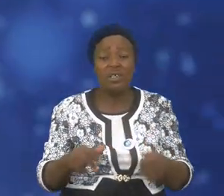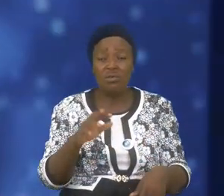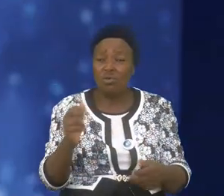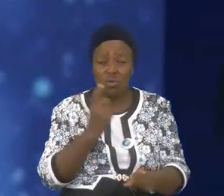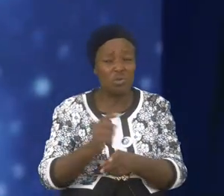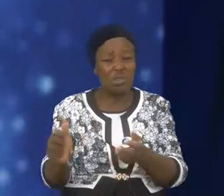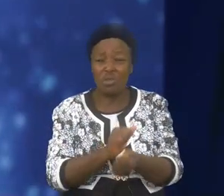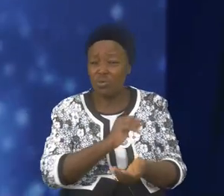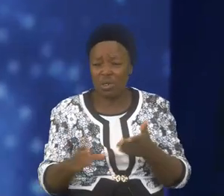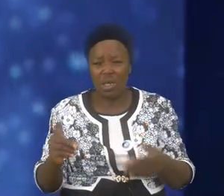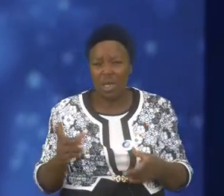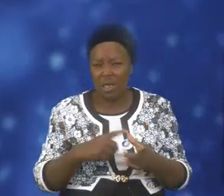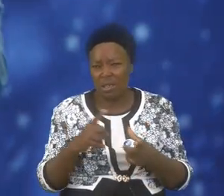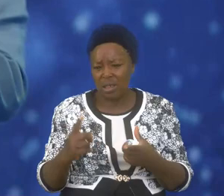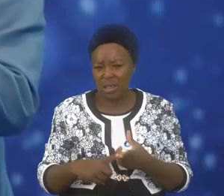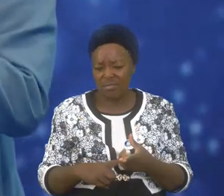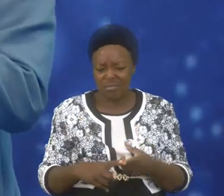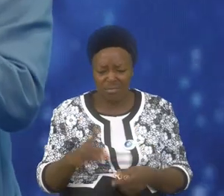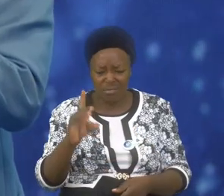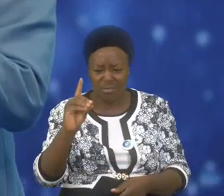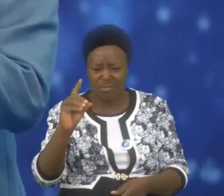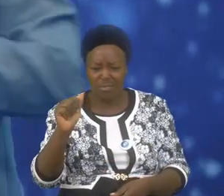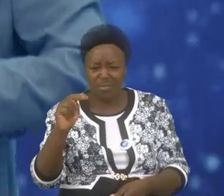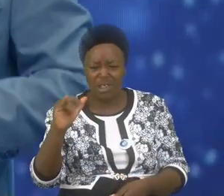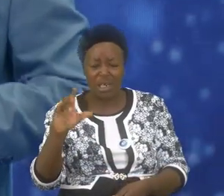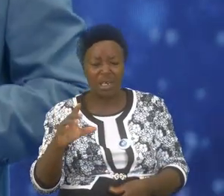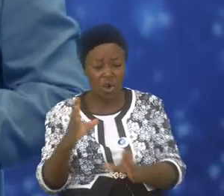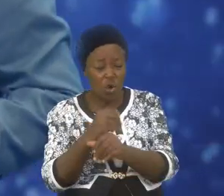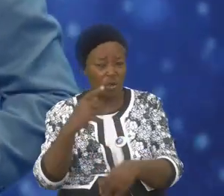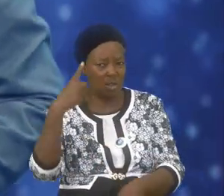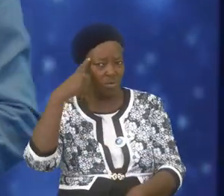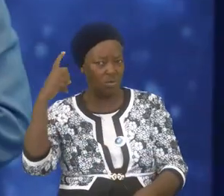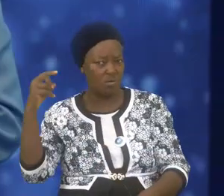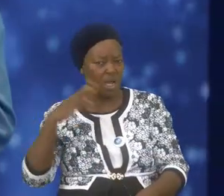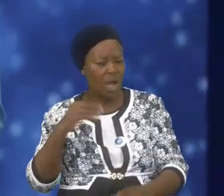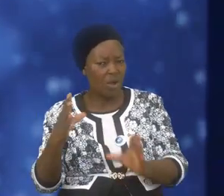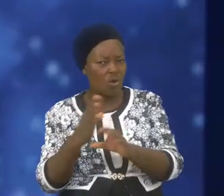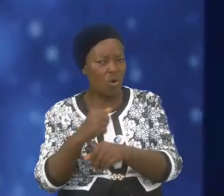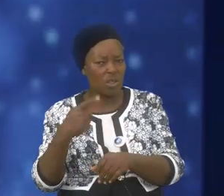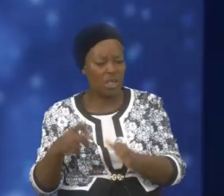dream, and he got the revelation. What was the revelation that Daniel revealed?